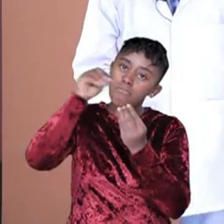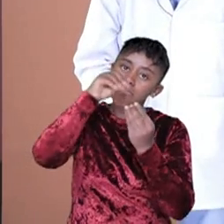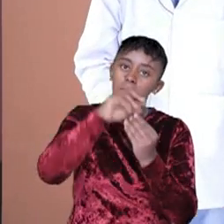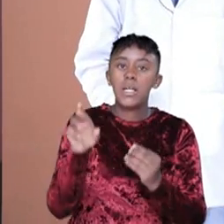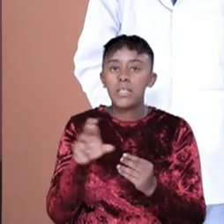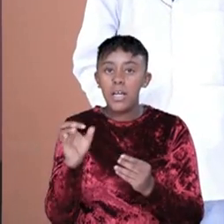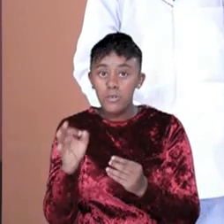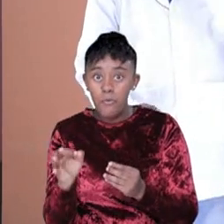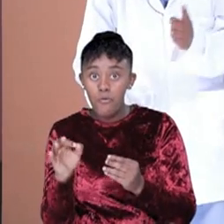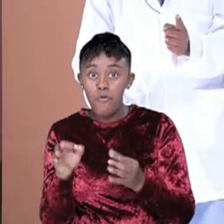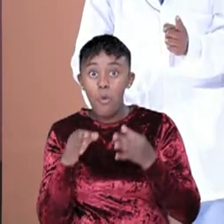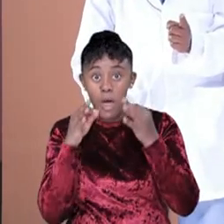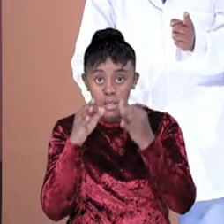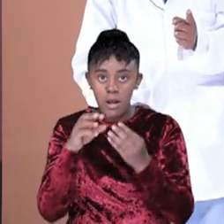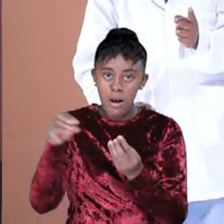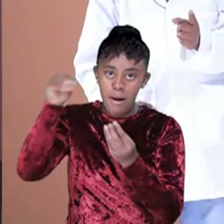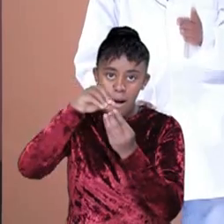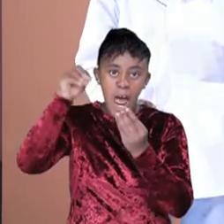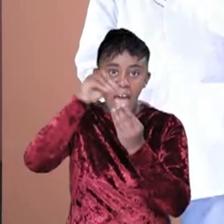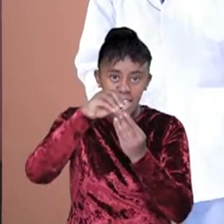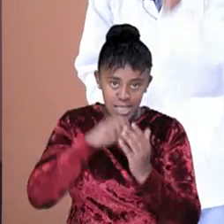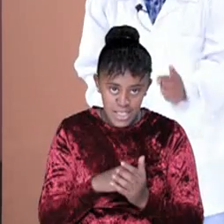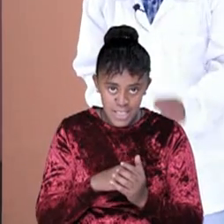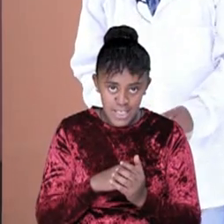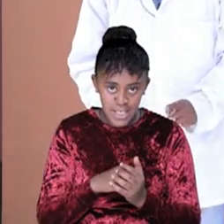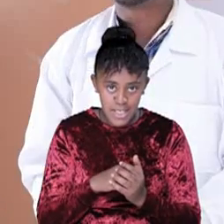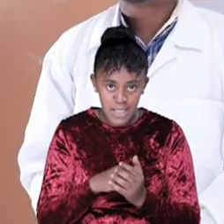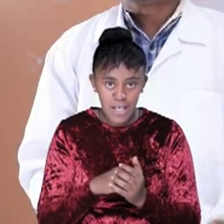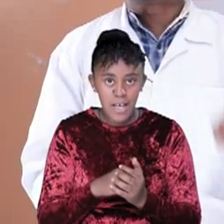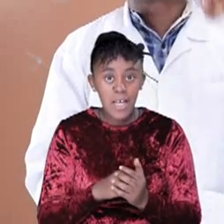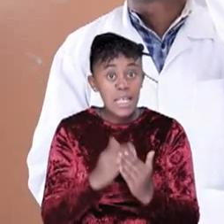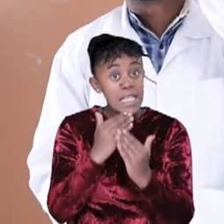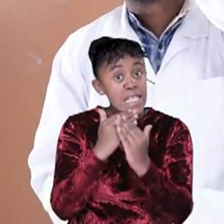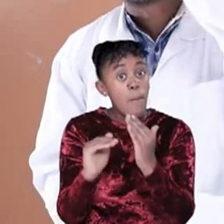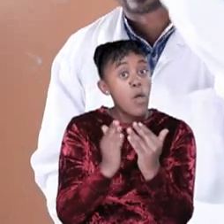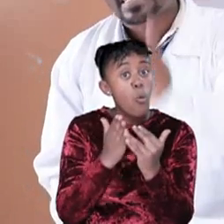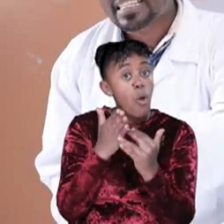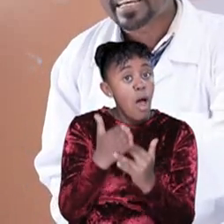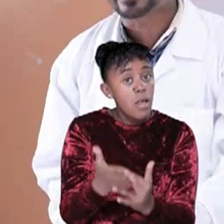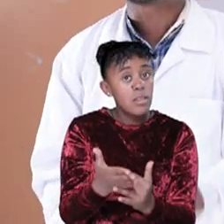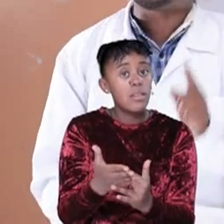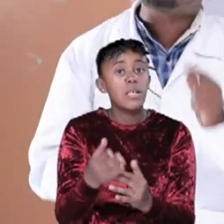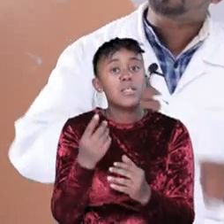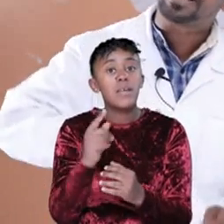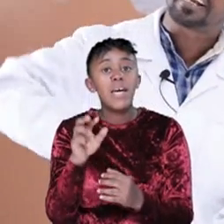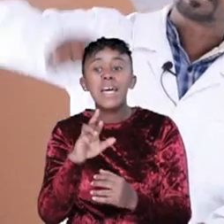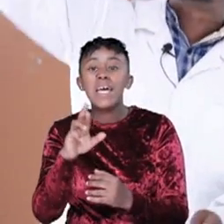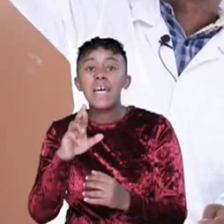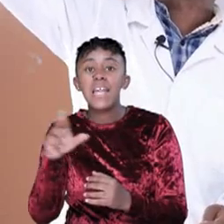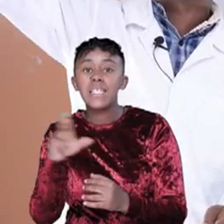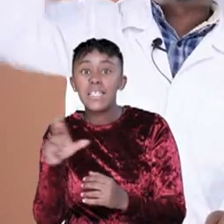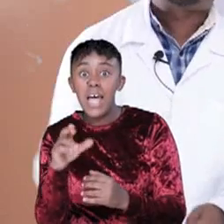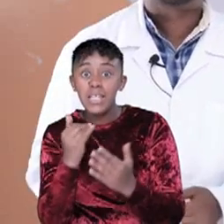what? Rise. But for semiconductor, the resistance is decreased if we